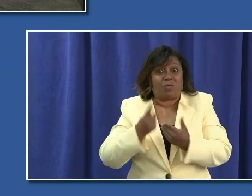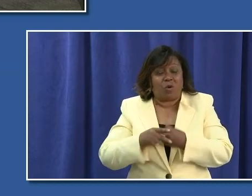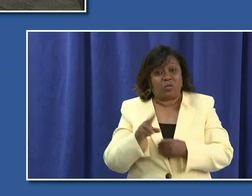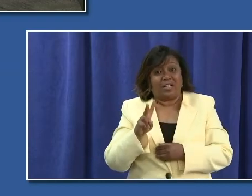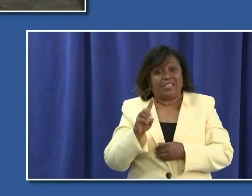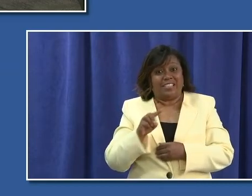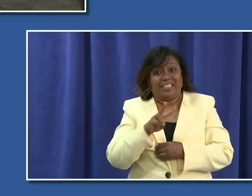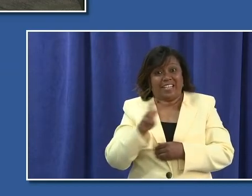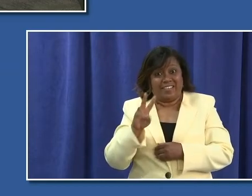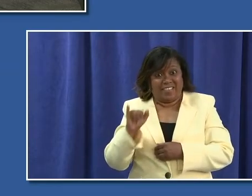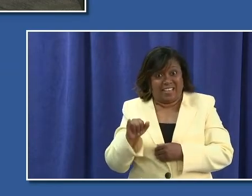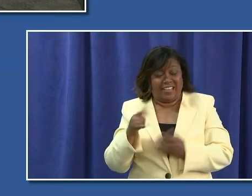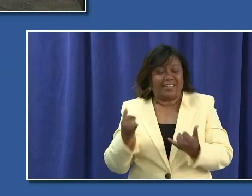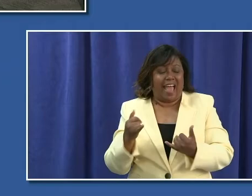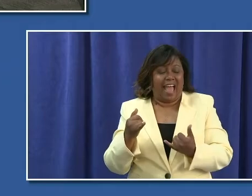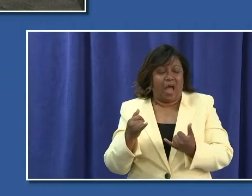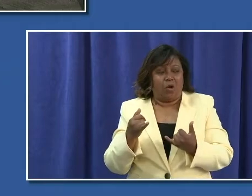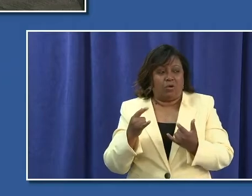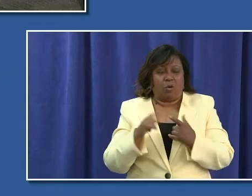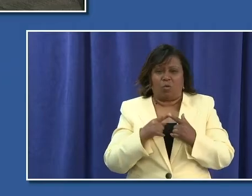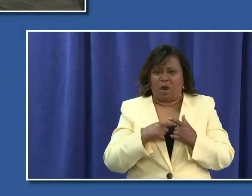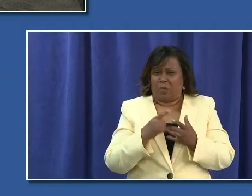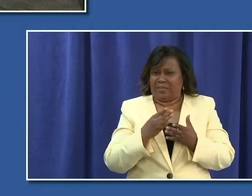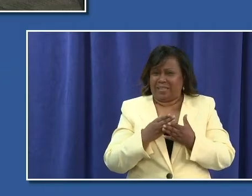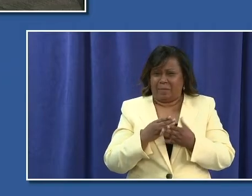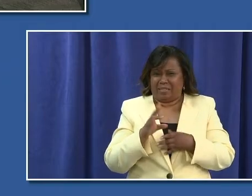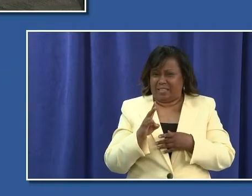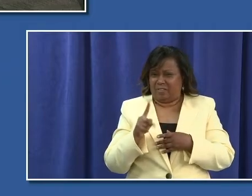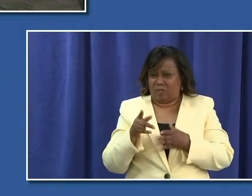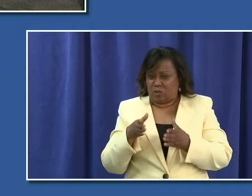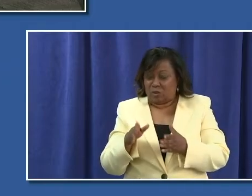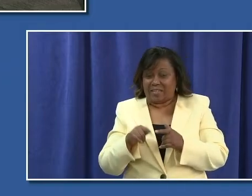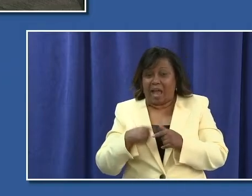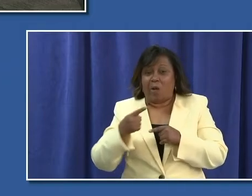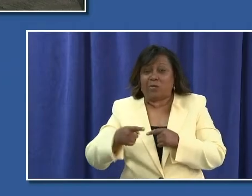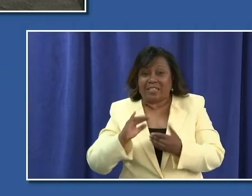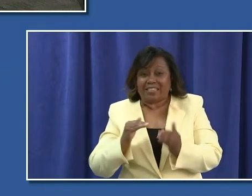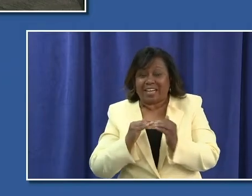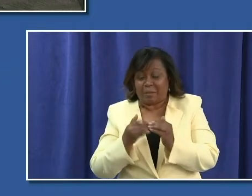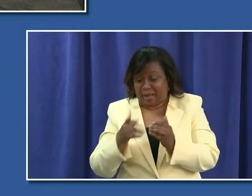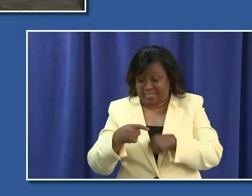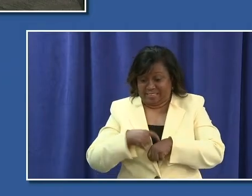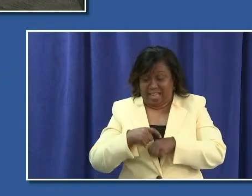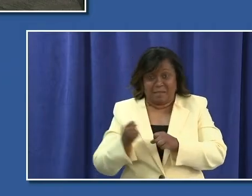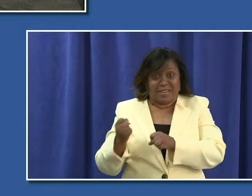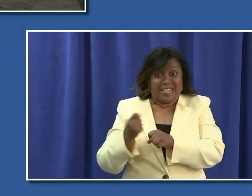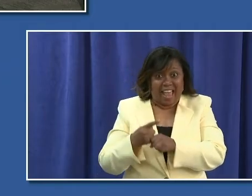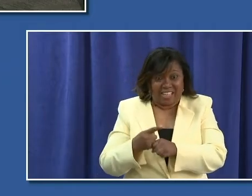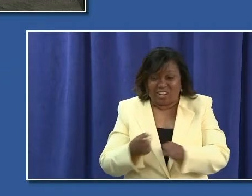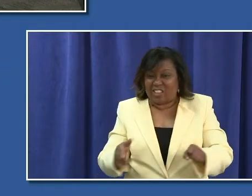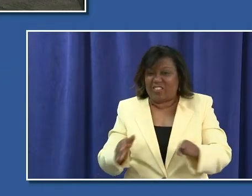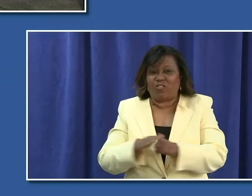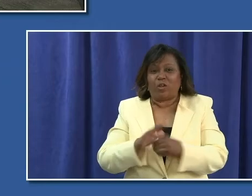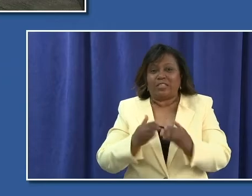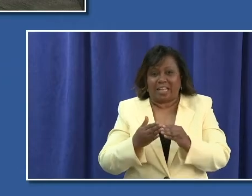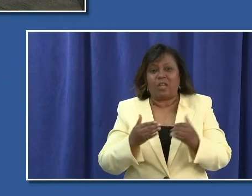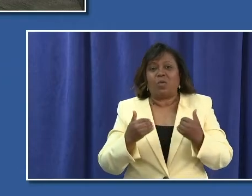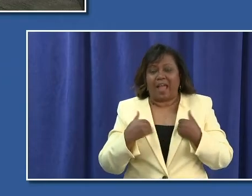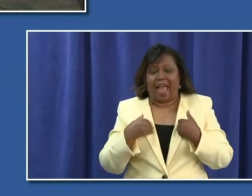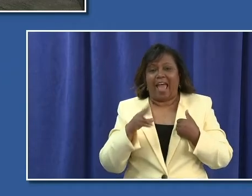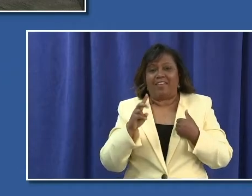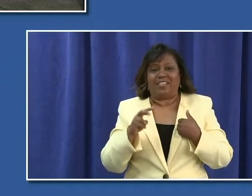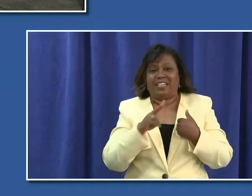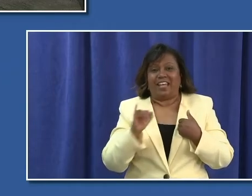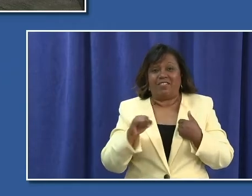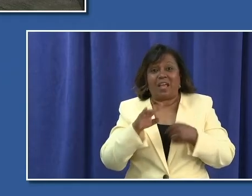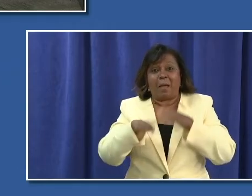Divvy now goes from where it stopped at 71st Street, now goes to the city limits. And by this time next year, the entire city will have Divvy bike